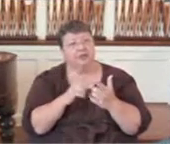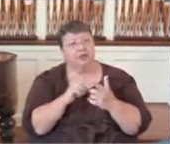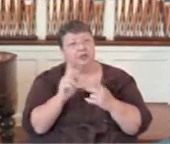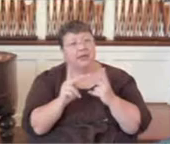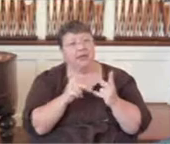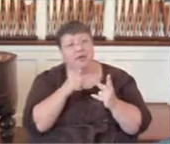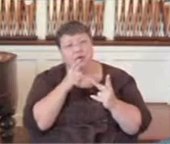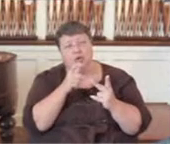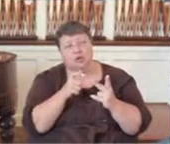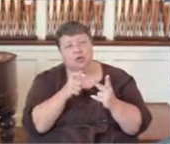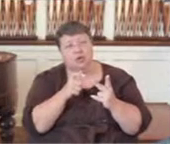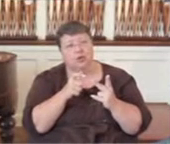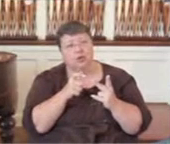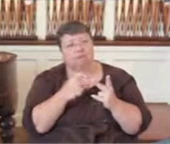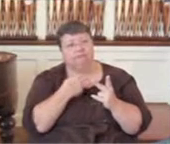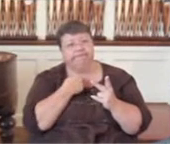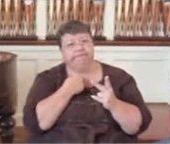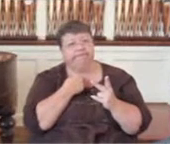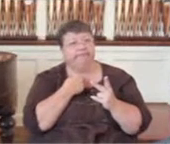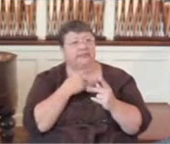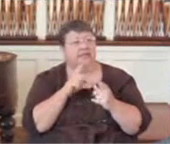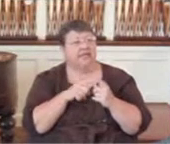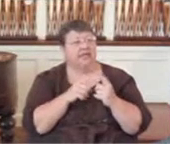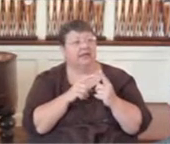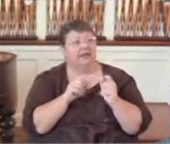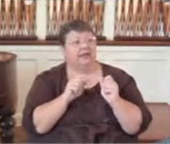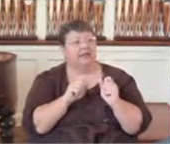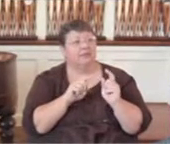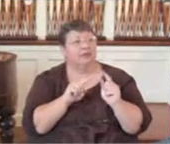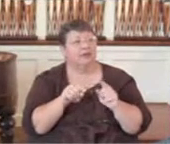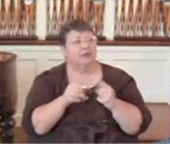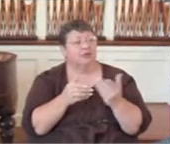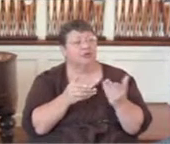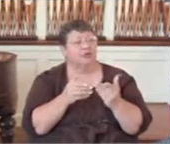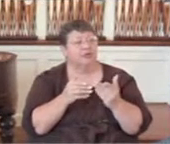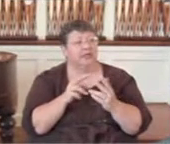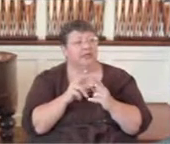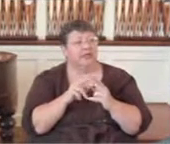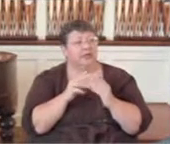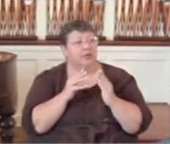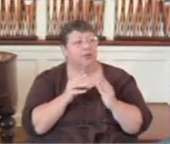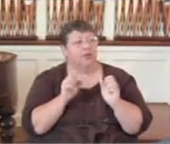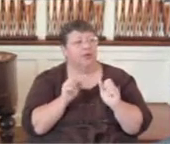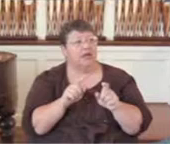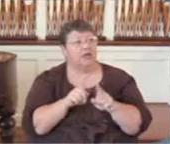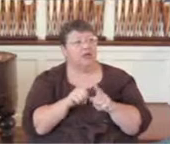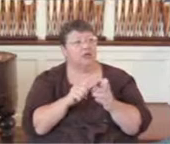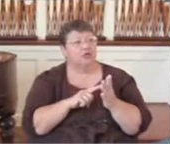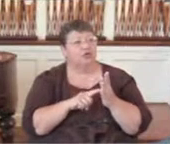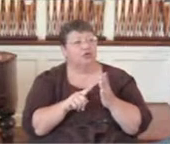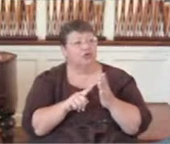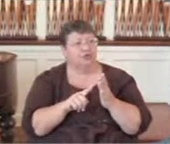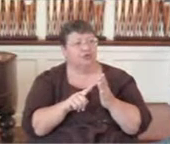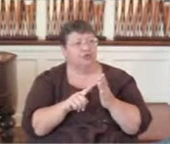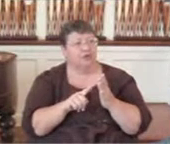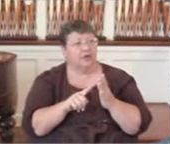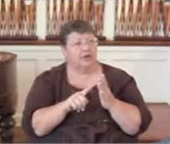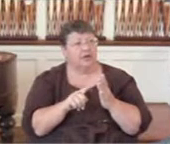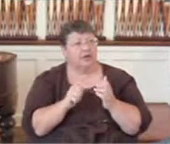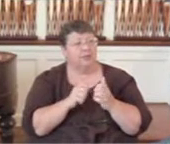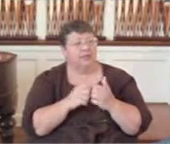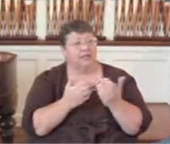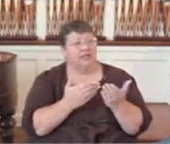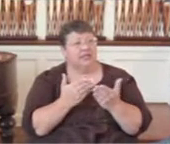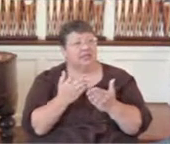are shut in and not able to come to service. Either way, and there's also a place you can check to help with delivery of those Easter lilies too.